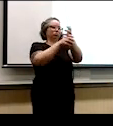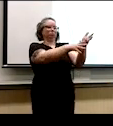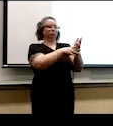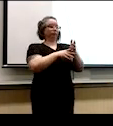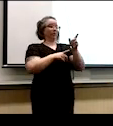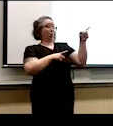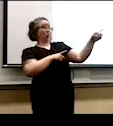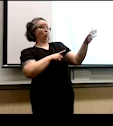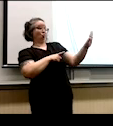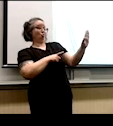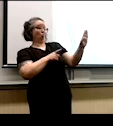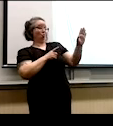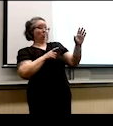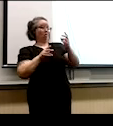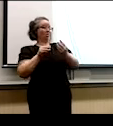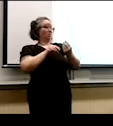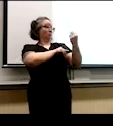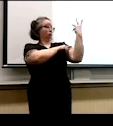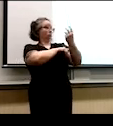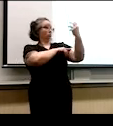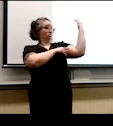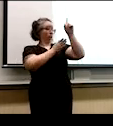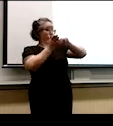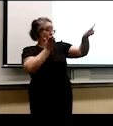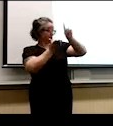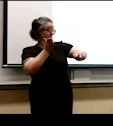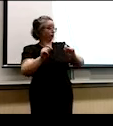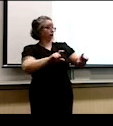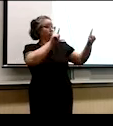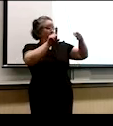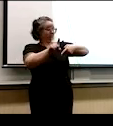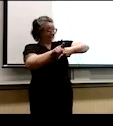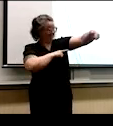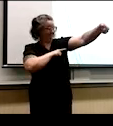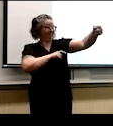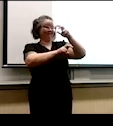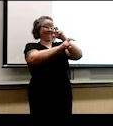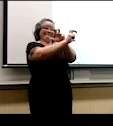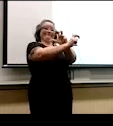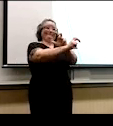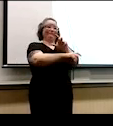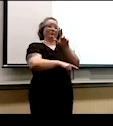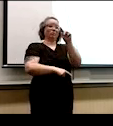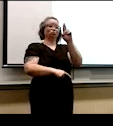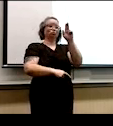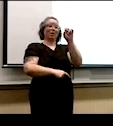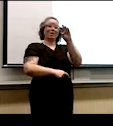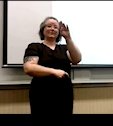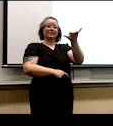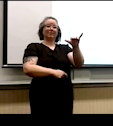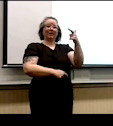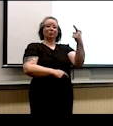only apply to people with Down syndrome due to trisomy 21, do you think, or does it apply to other groups of people with Down syndrome?